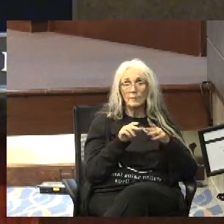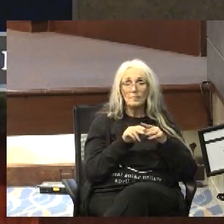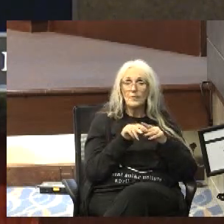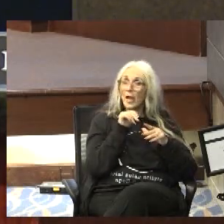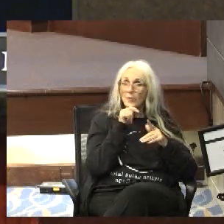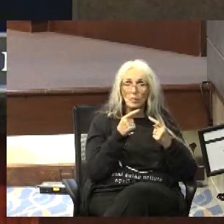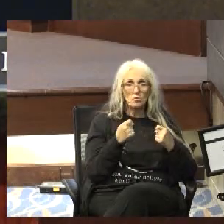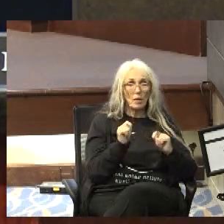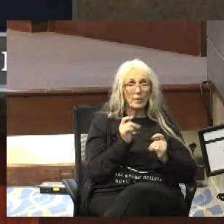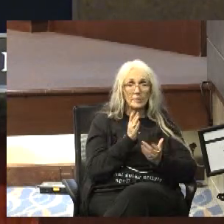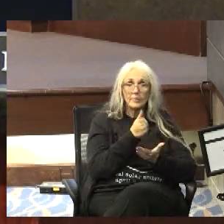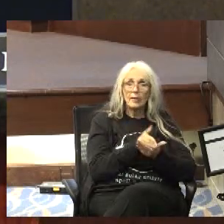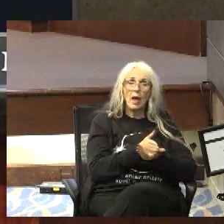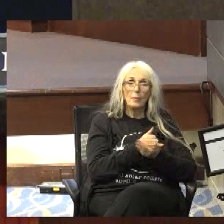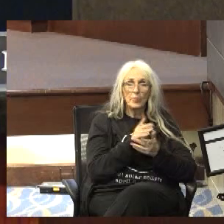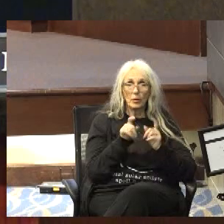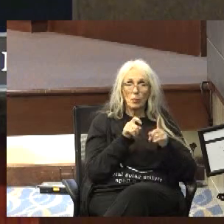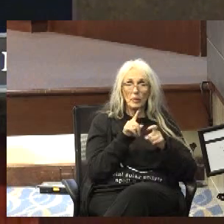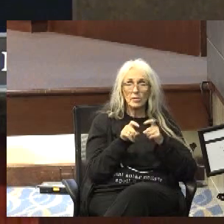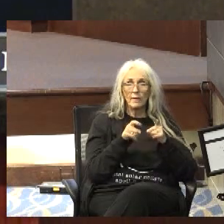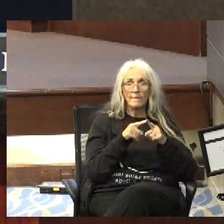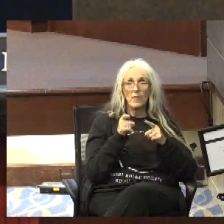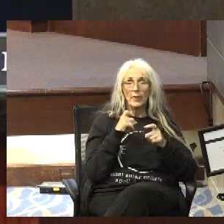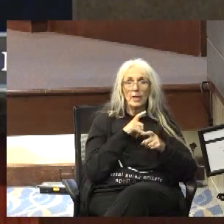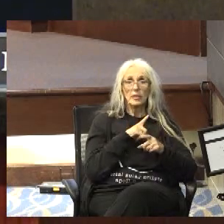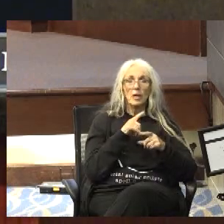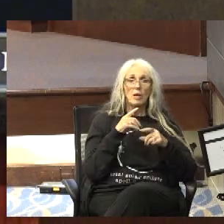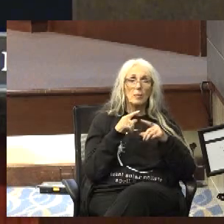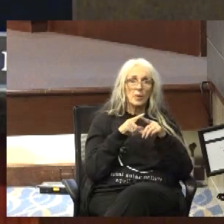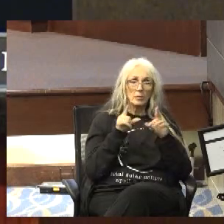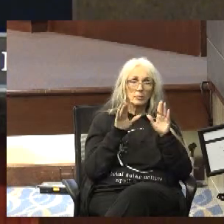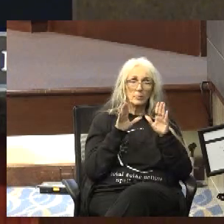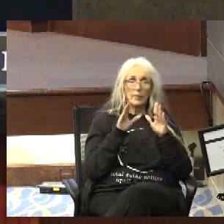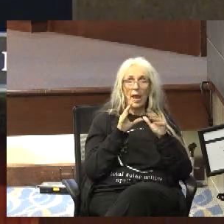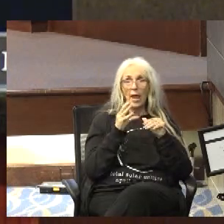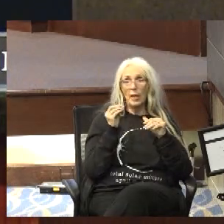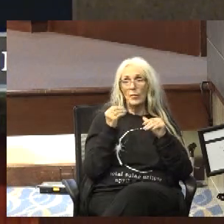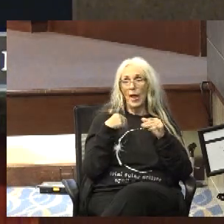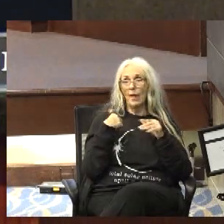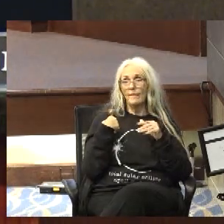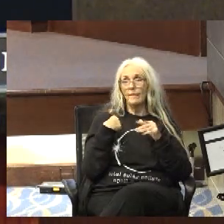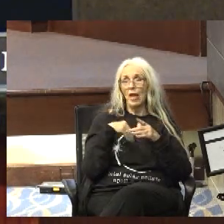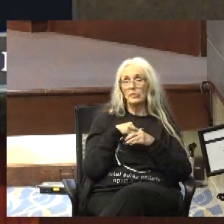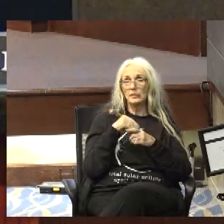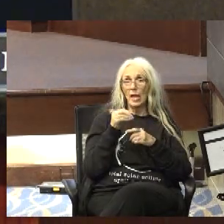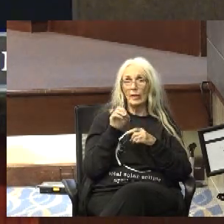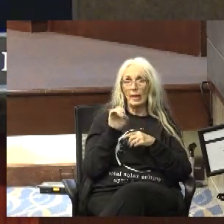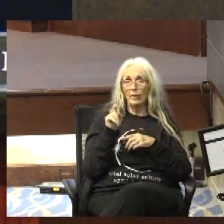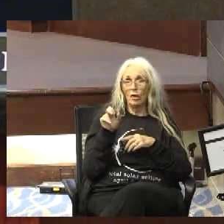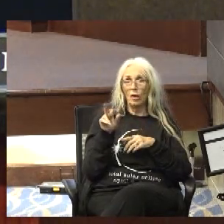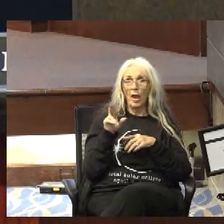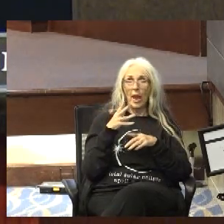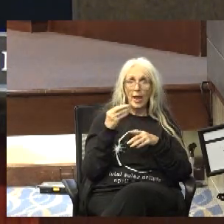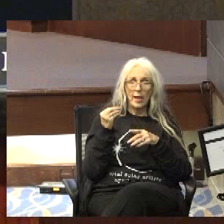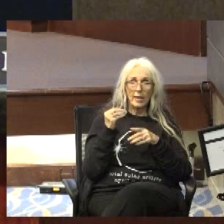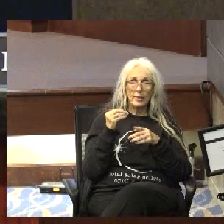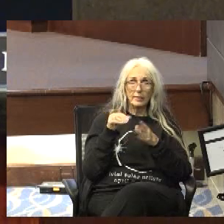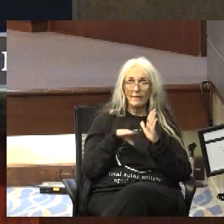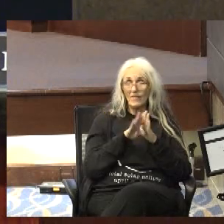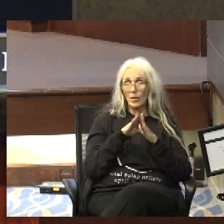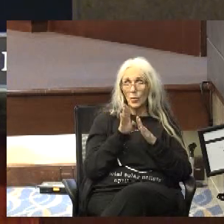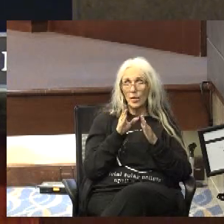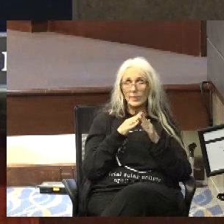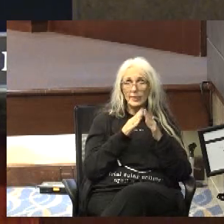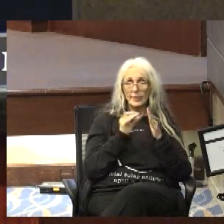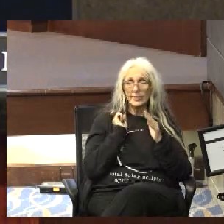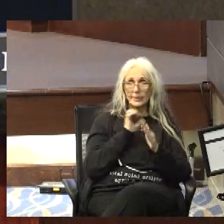trying to stifle questions from council right now. This is a great chance to ask away. We got outside council and developer and the dream team on our city staff all